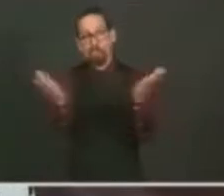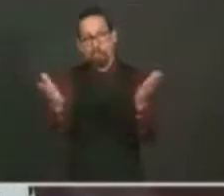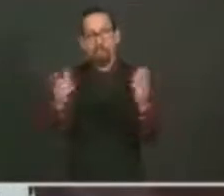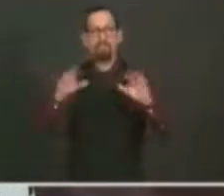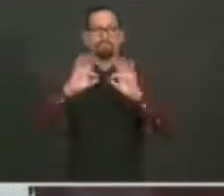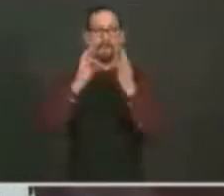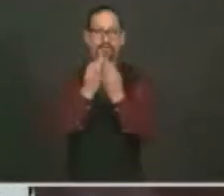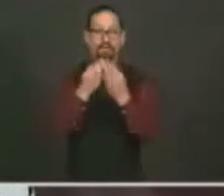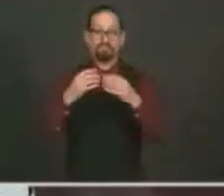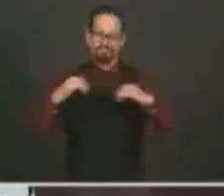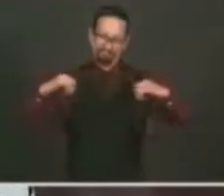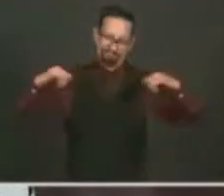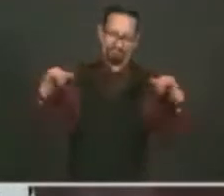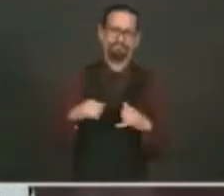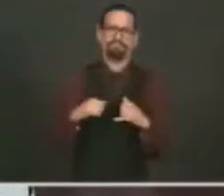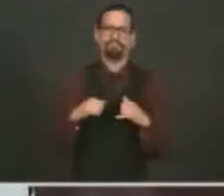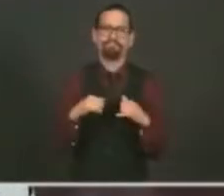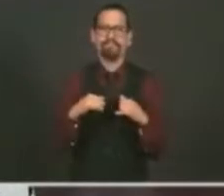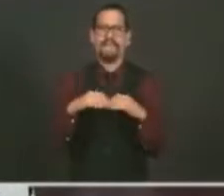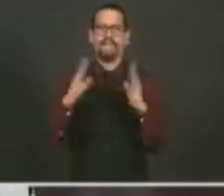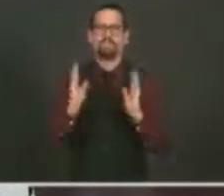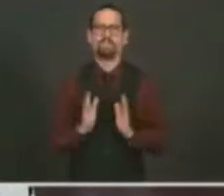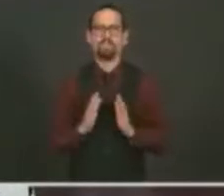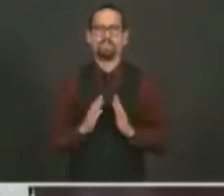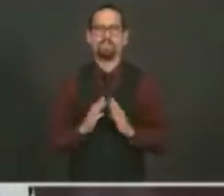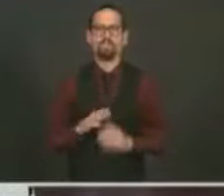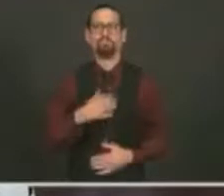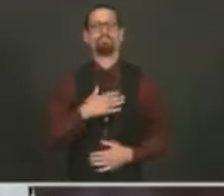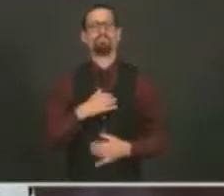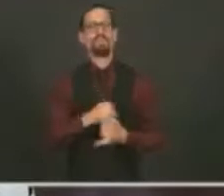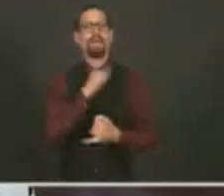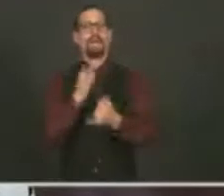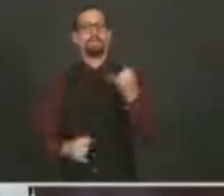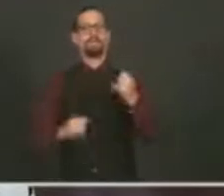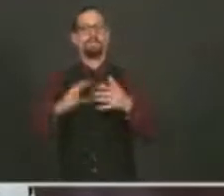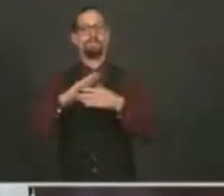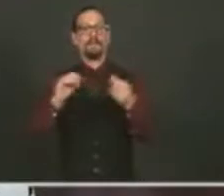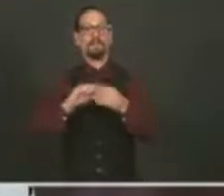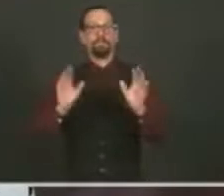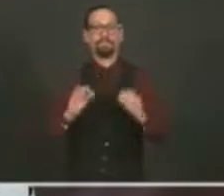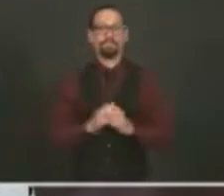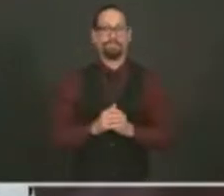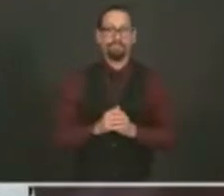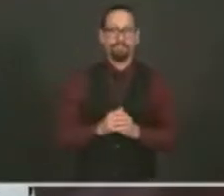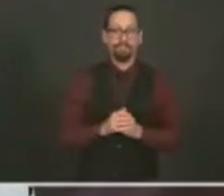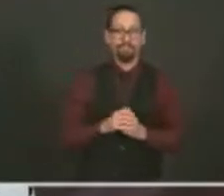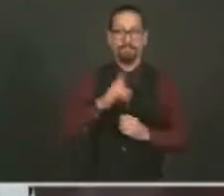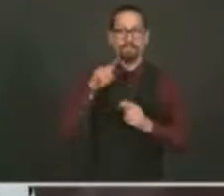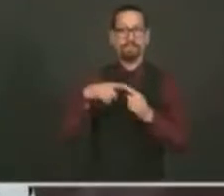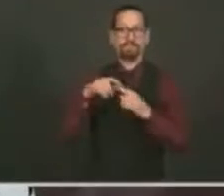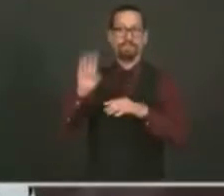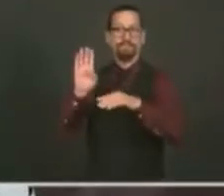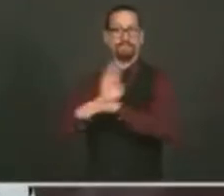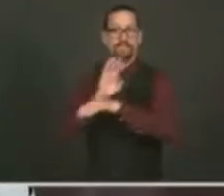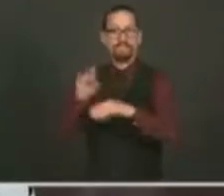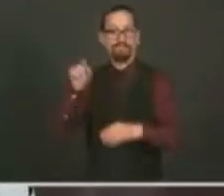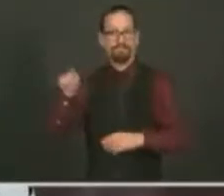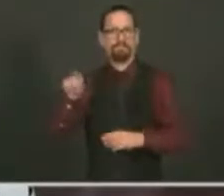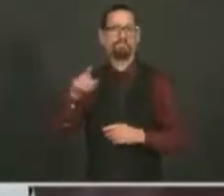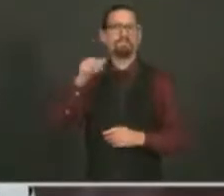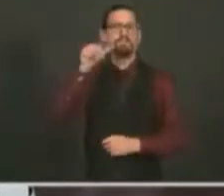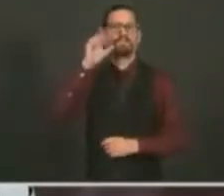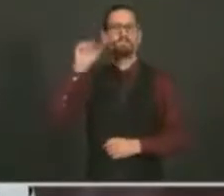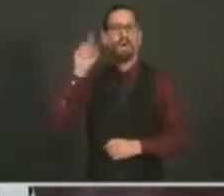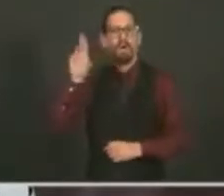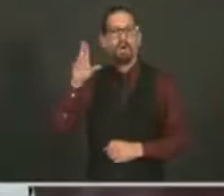last thing I want to touch on before opening it up for questions is businesses and bars and restaurants in particular. The